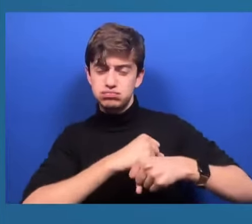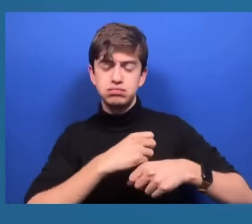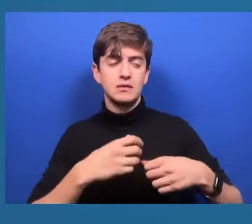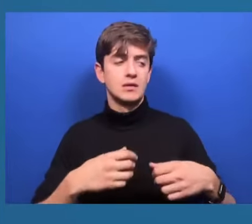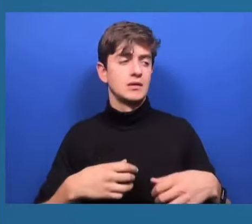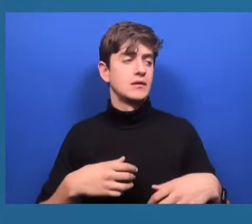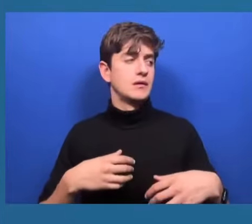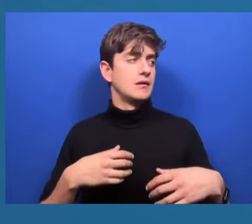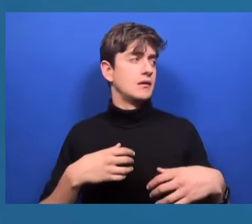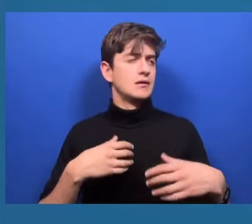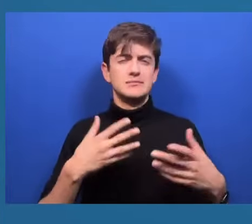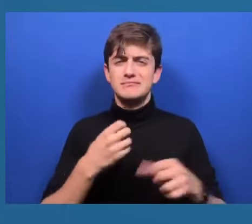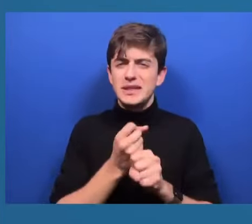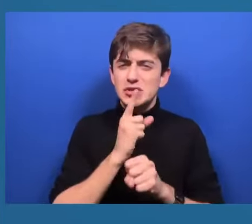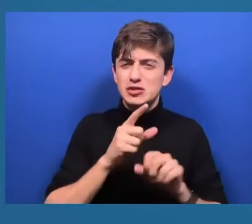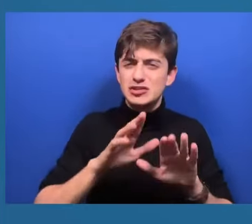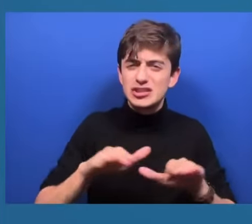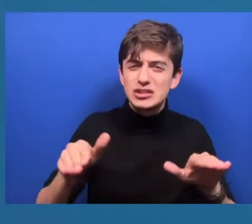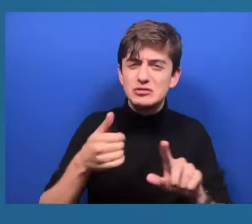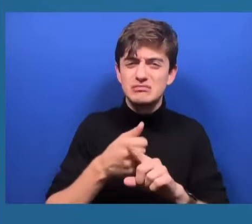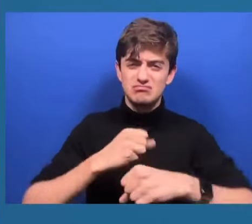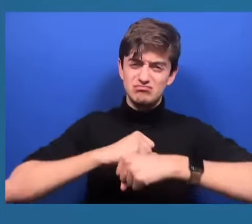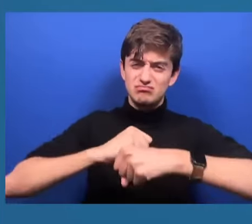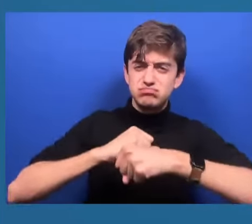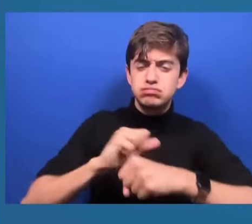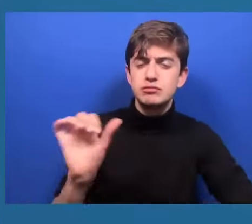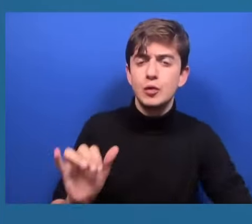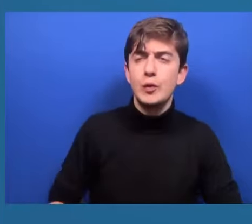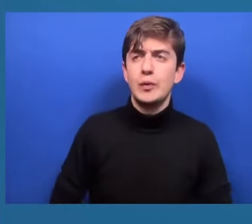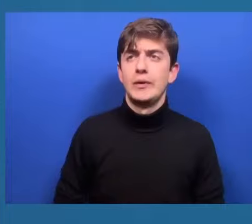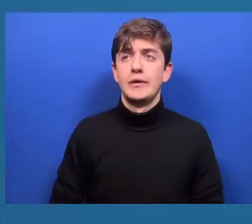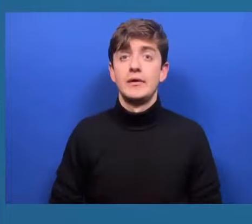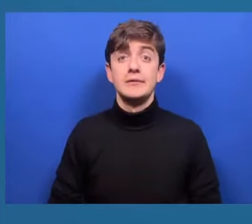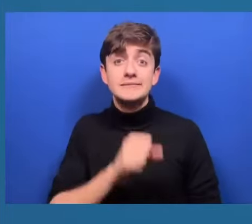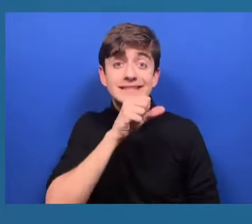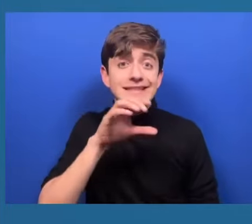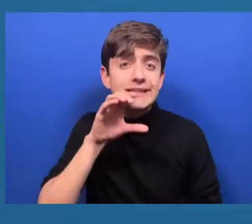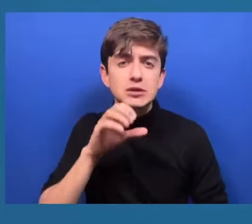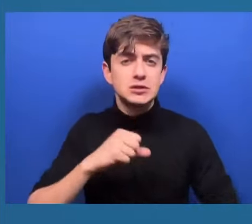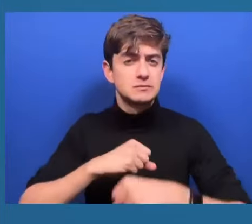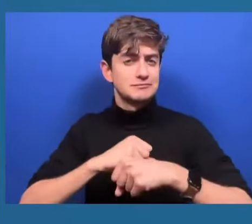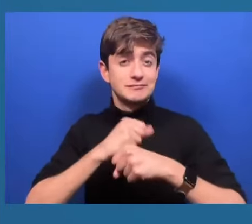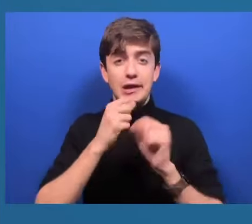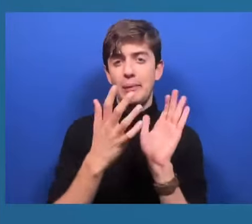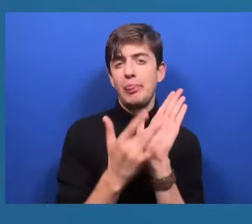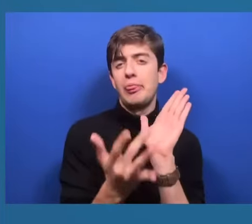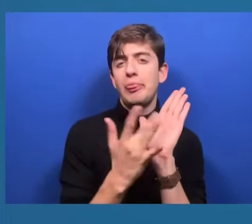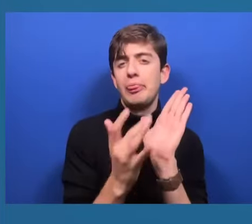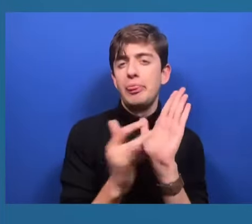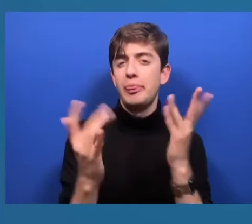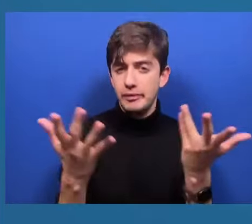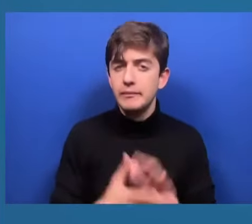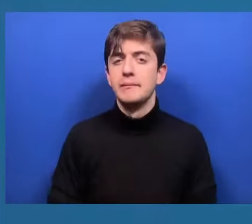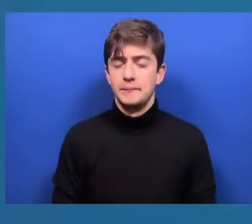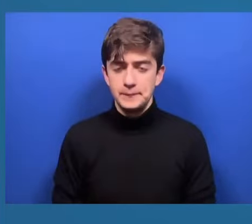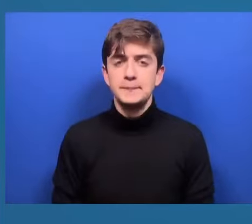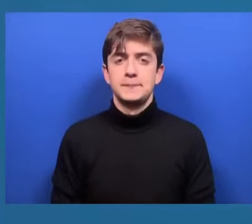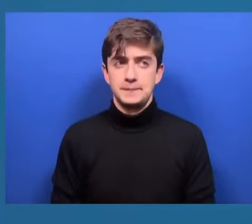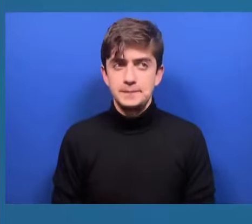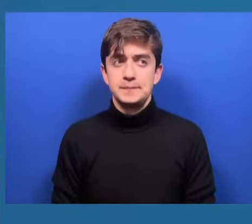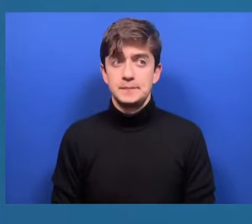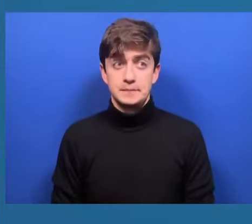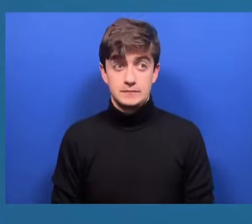ensuring that children were protected, that seniors were not taken advantage of. Someone